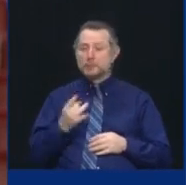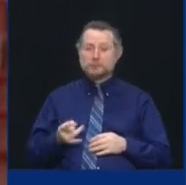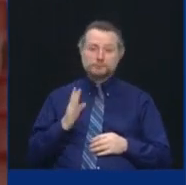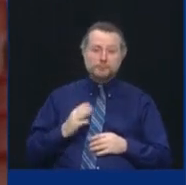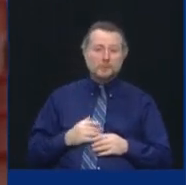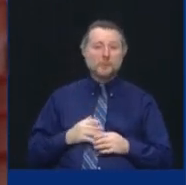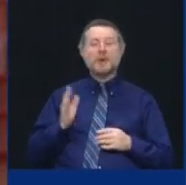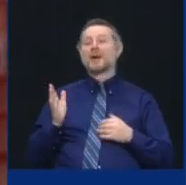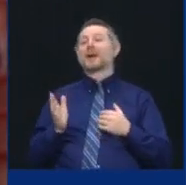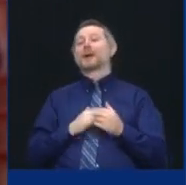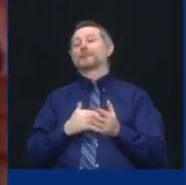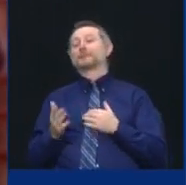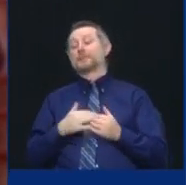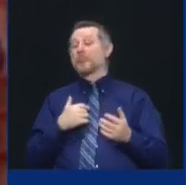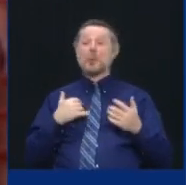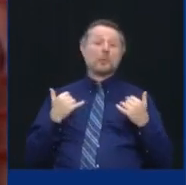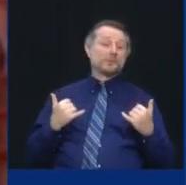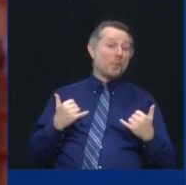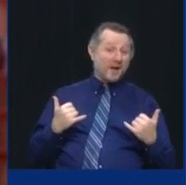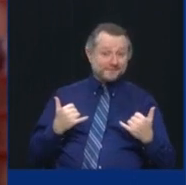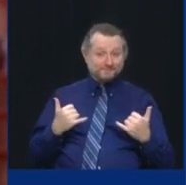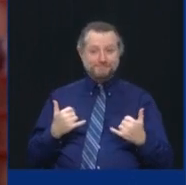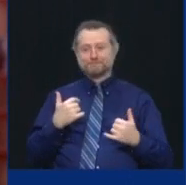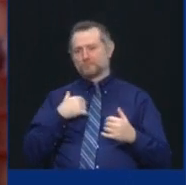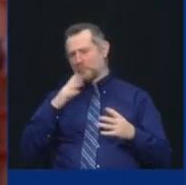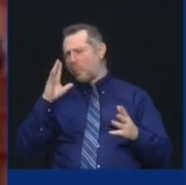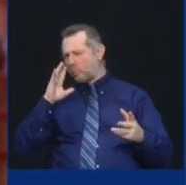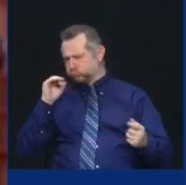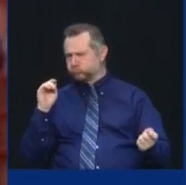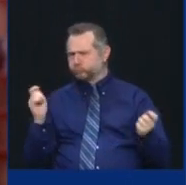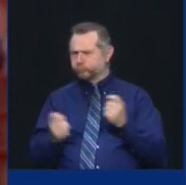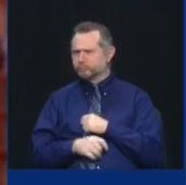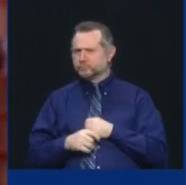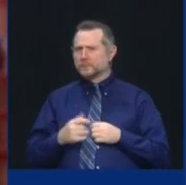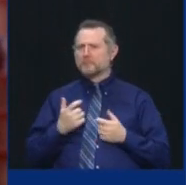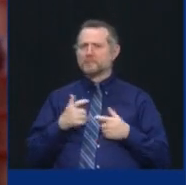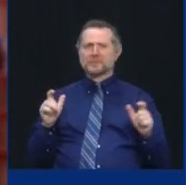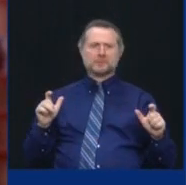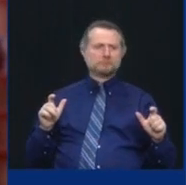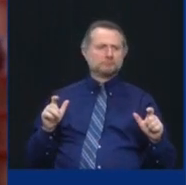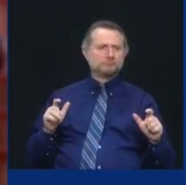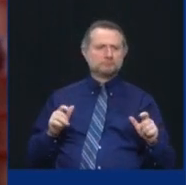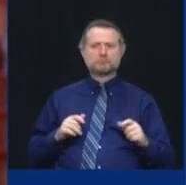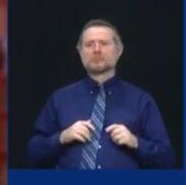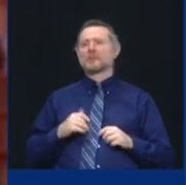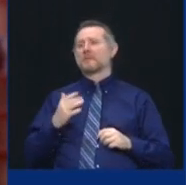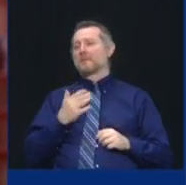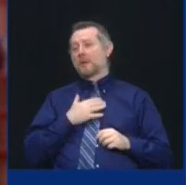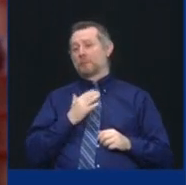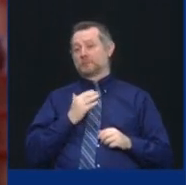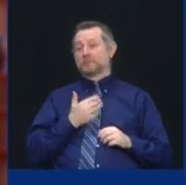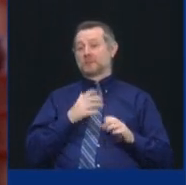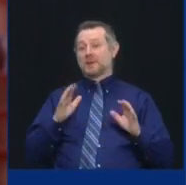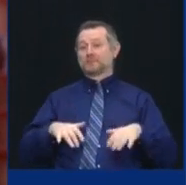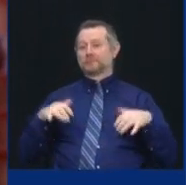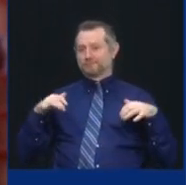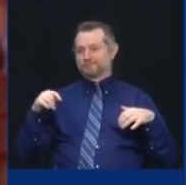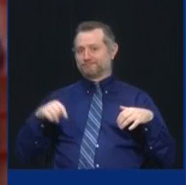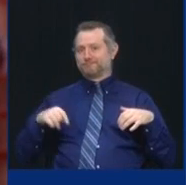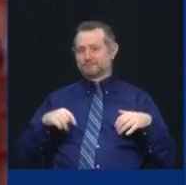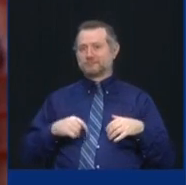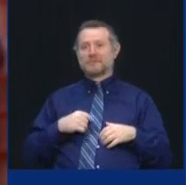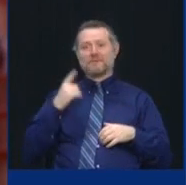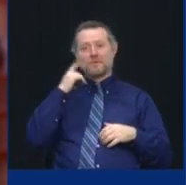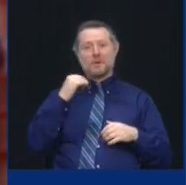Simply put, today is a game changer. It's a game changer for our venues. It's a game changer for